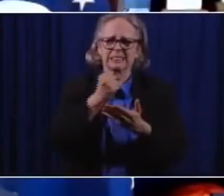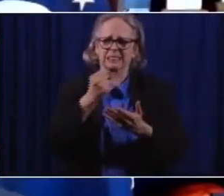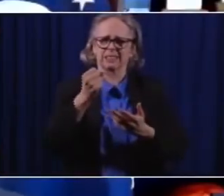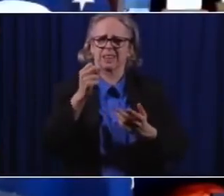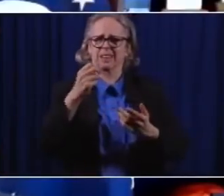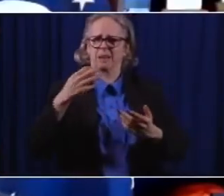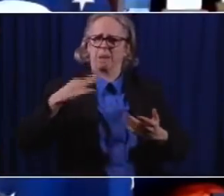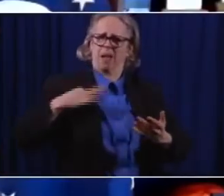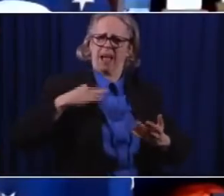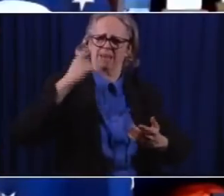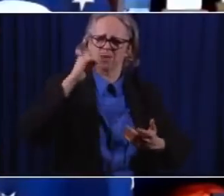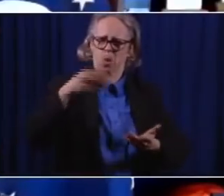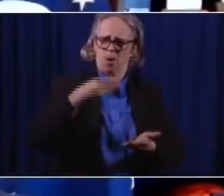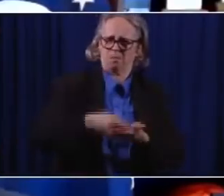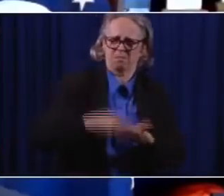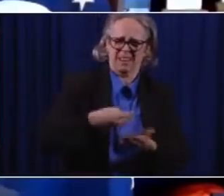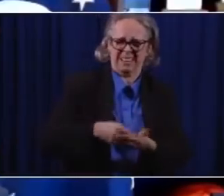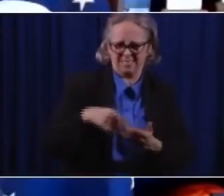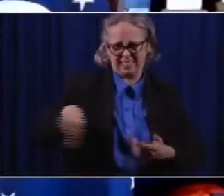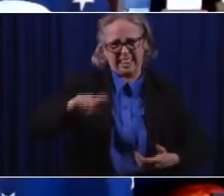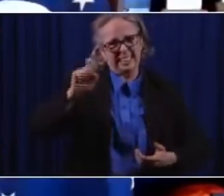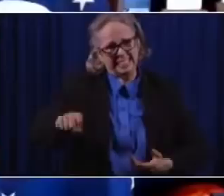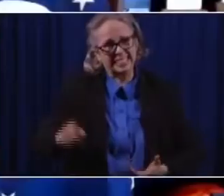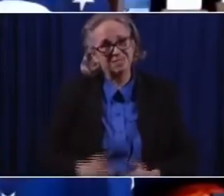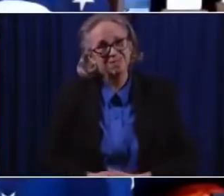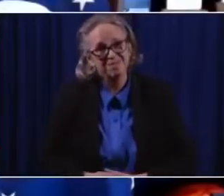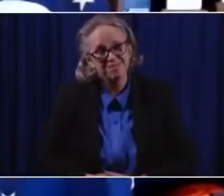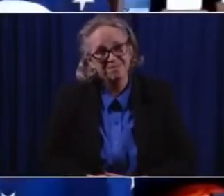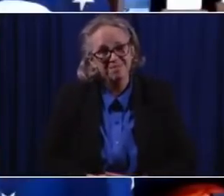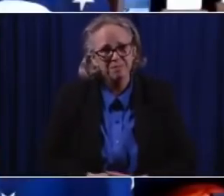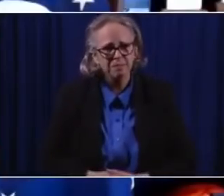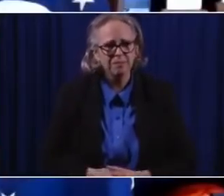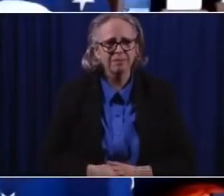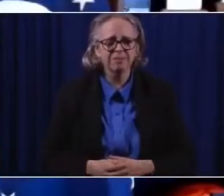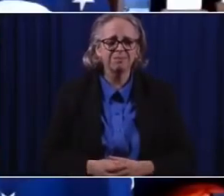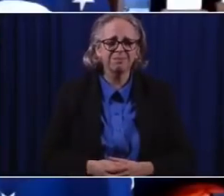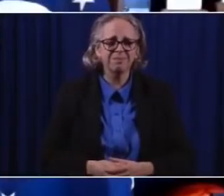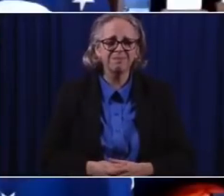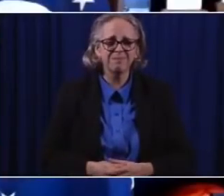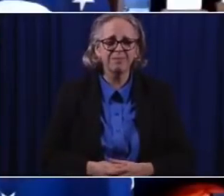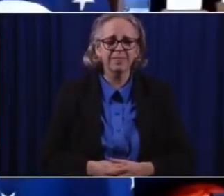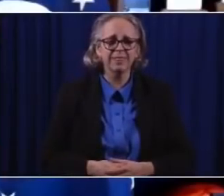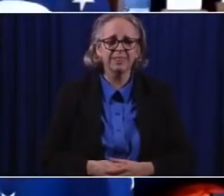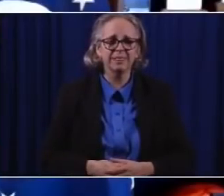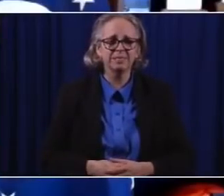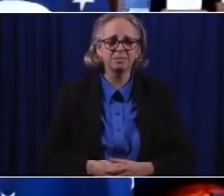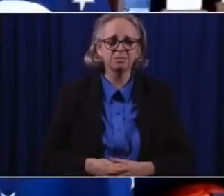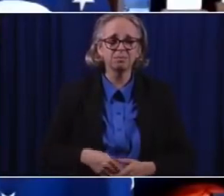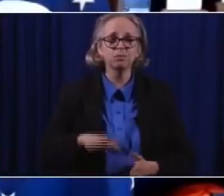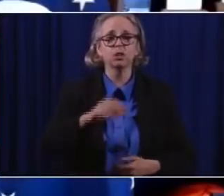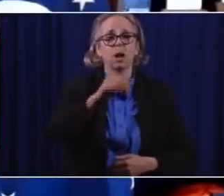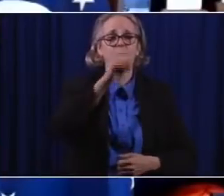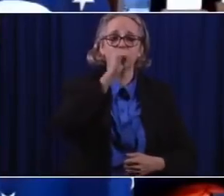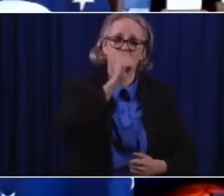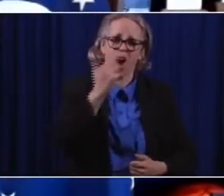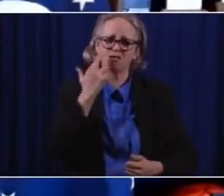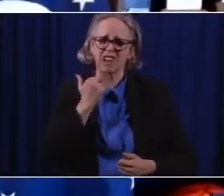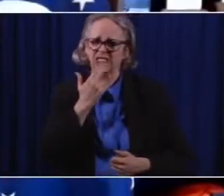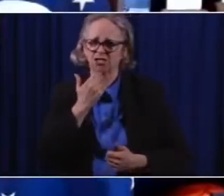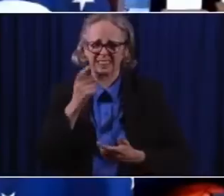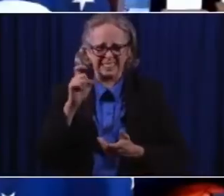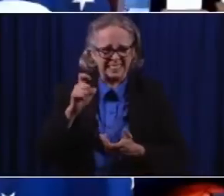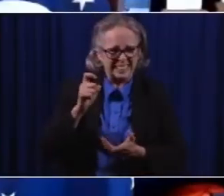know they so very much need. I also will add that the Bar and Restaurant Assistance Fund is another option where